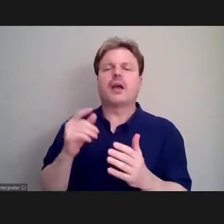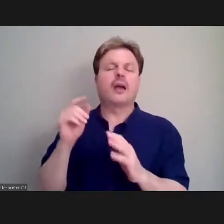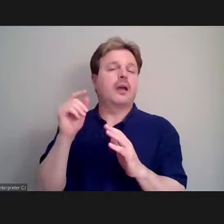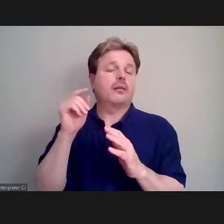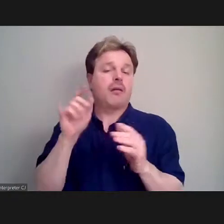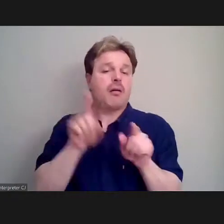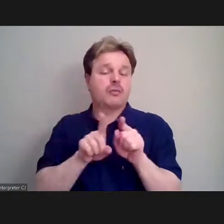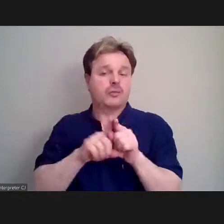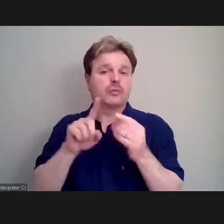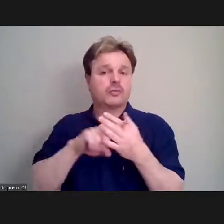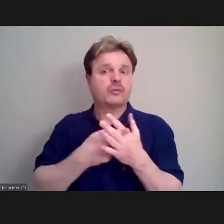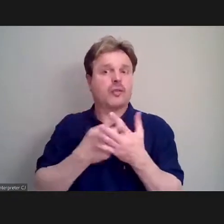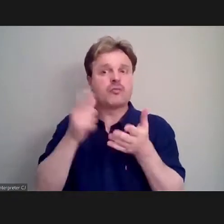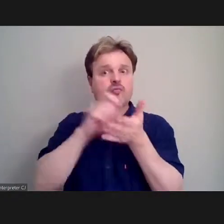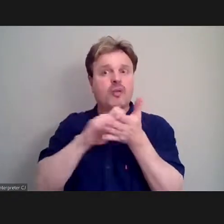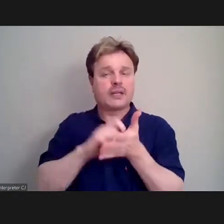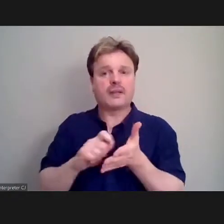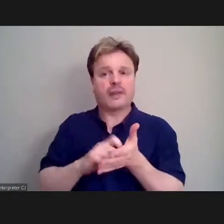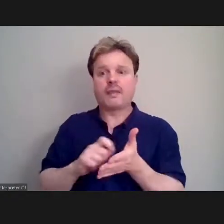writers can take on.